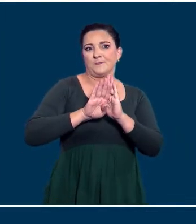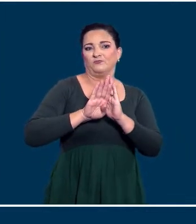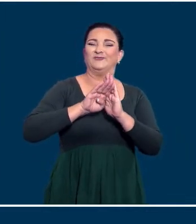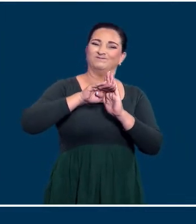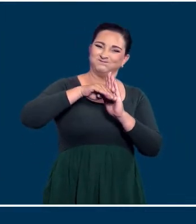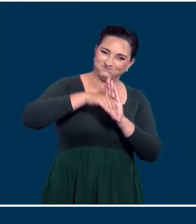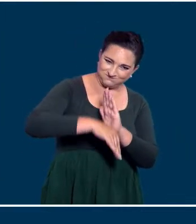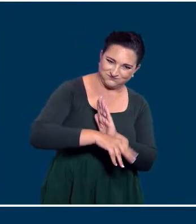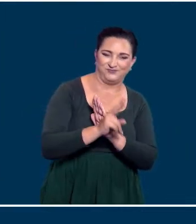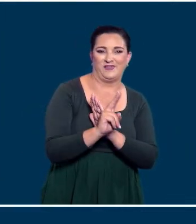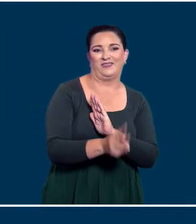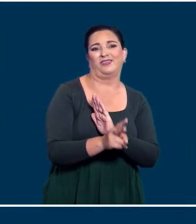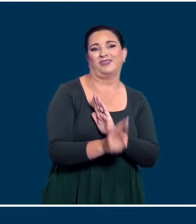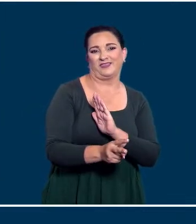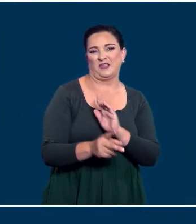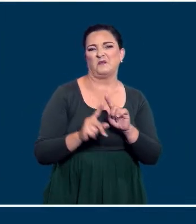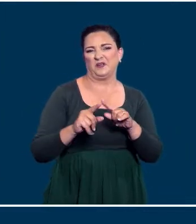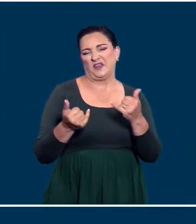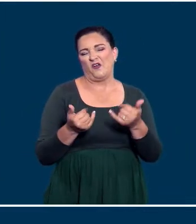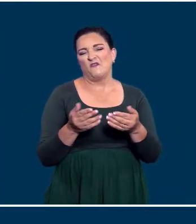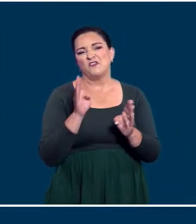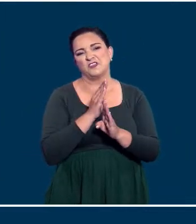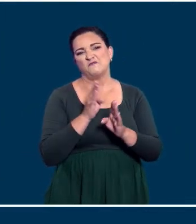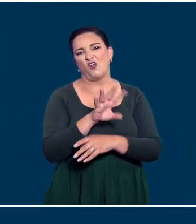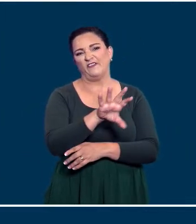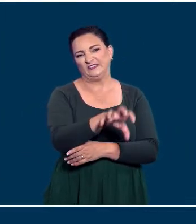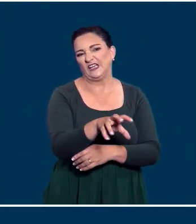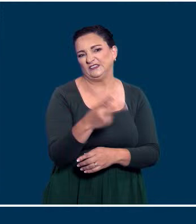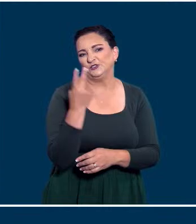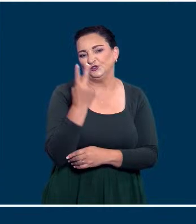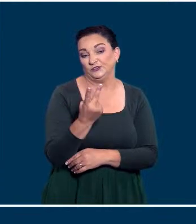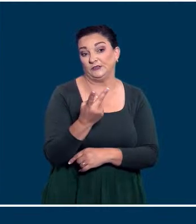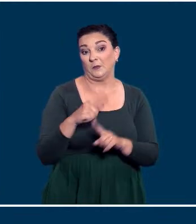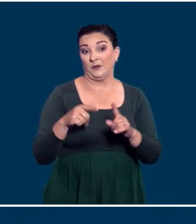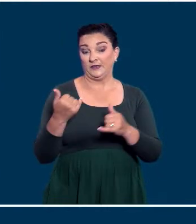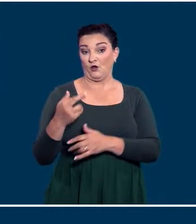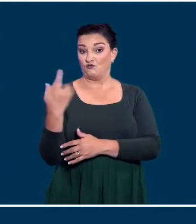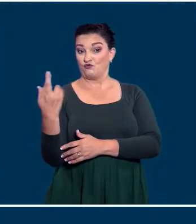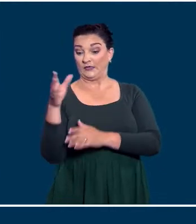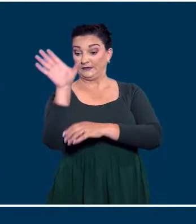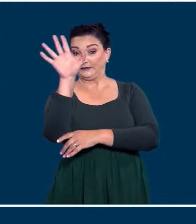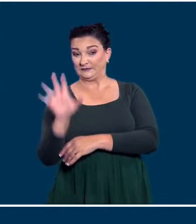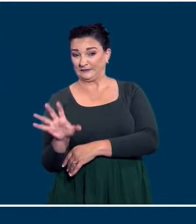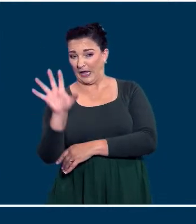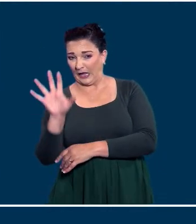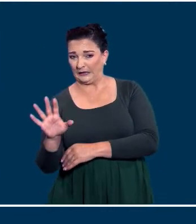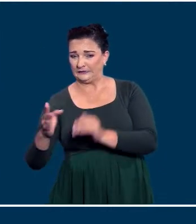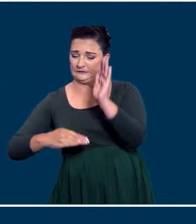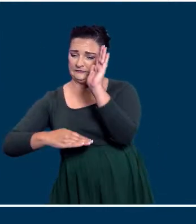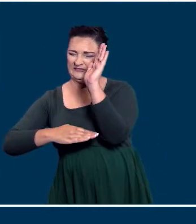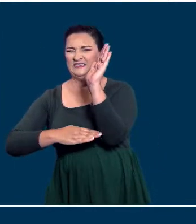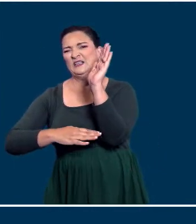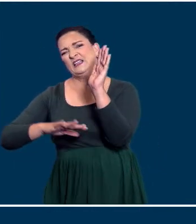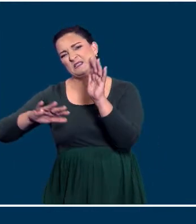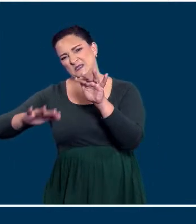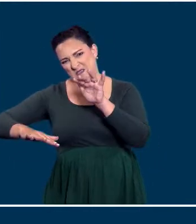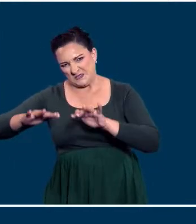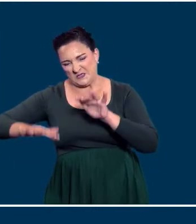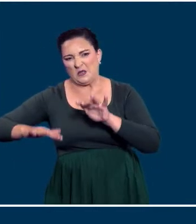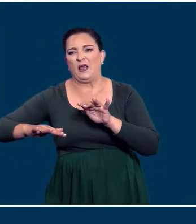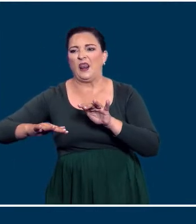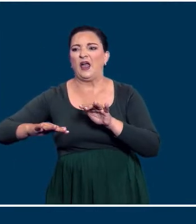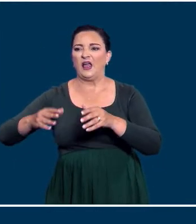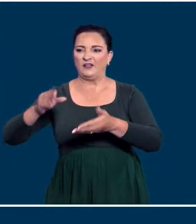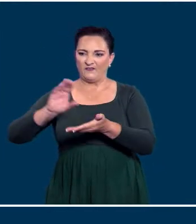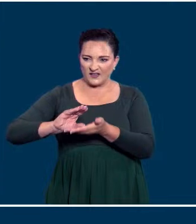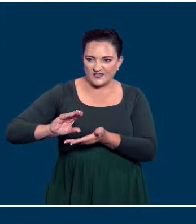to uncertainty for private sector companies and investment. On the right-hand side, a similar kind of story on cargo, which